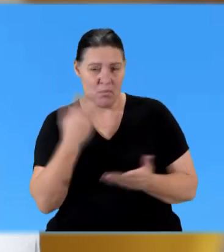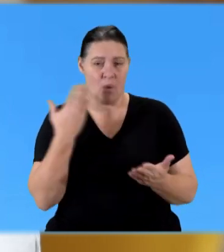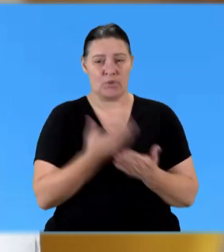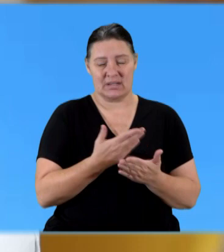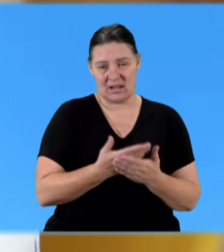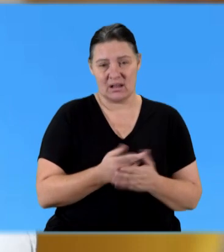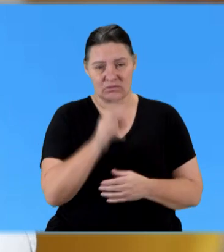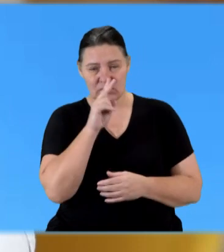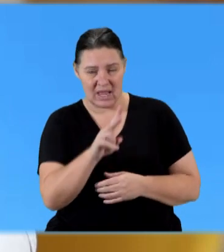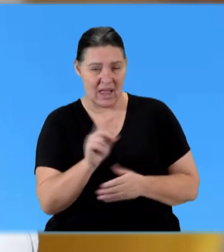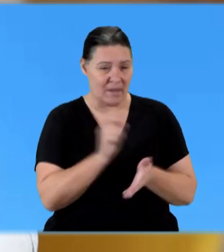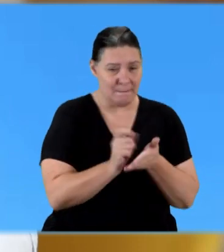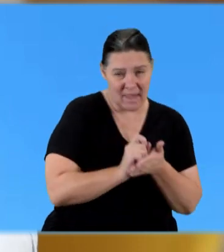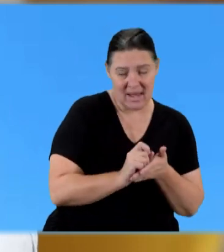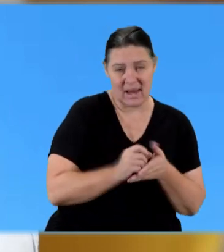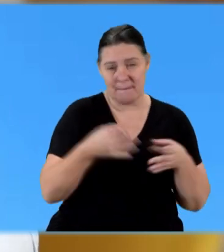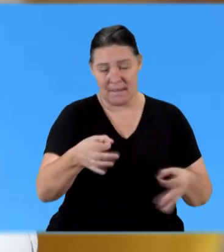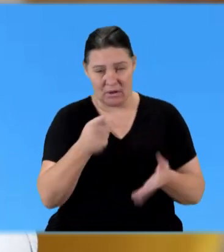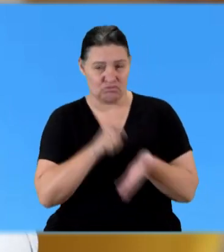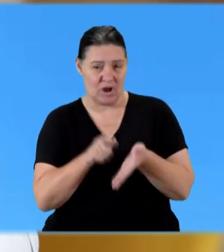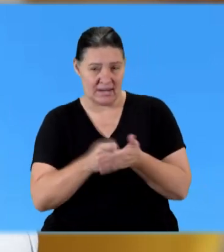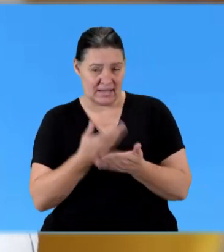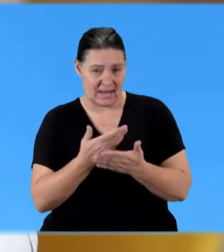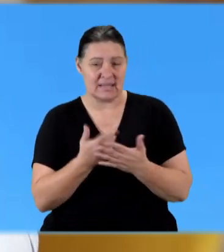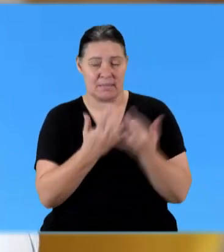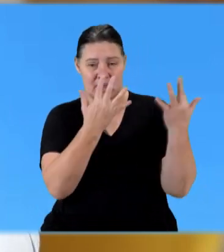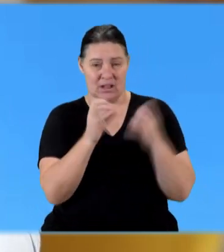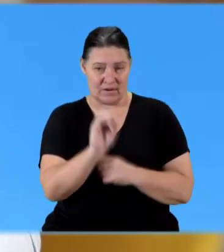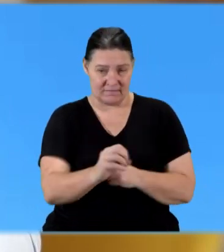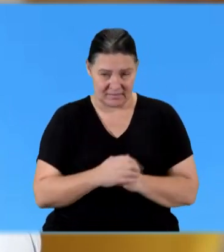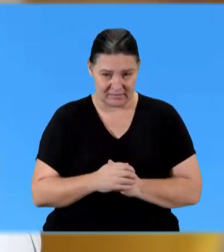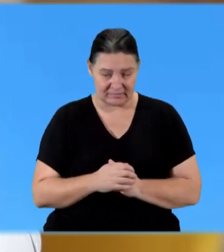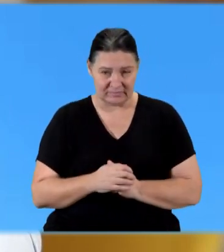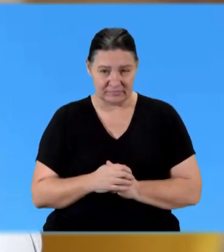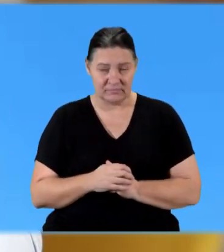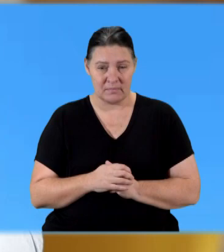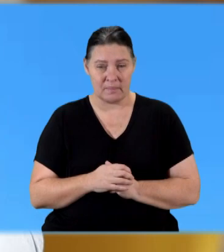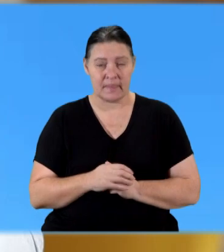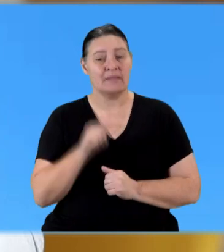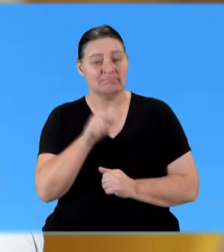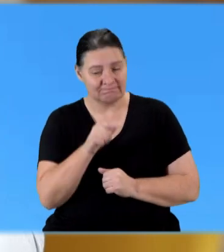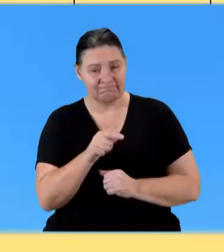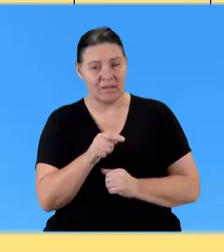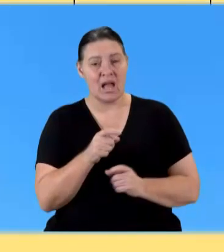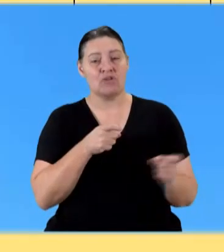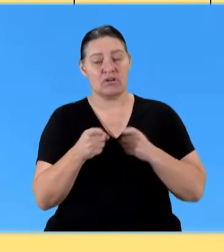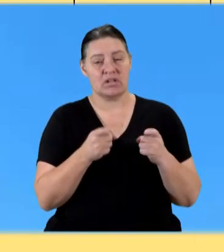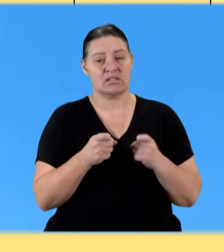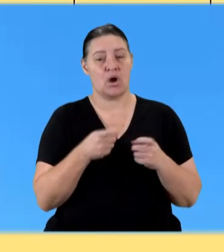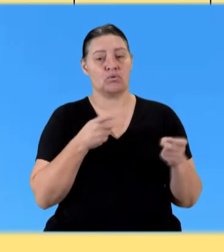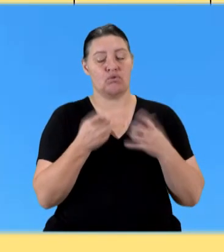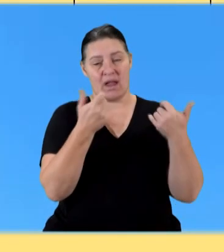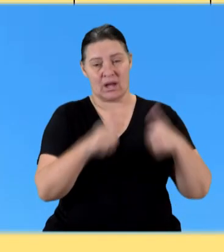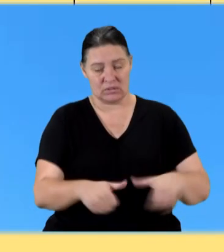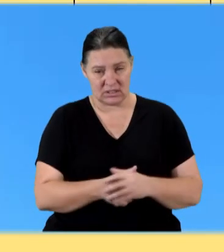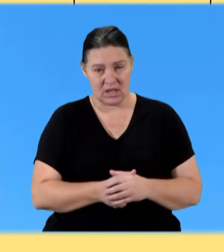it practically. Make sure you have a pen, paper to write on, as well as a calculator. Here is our creditors control